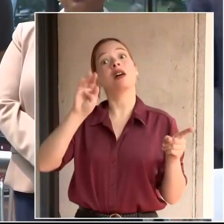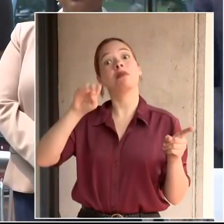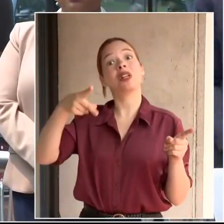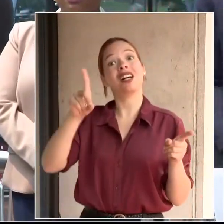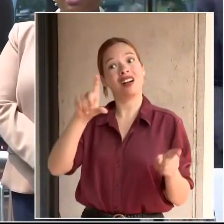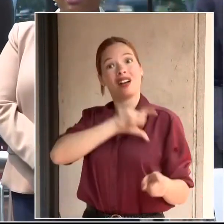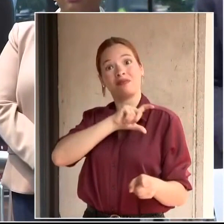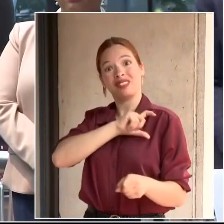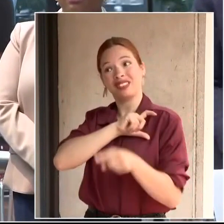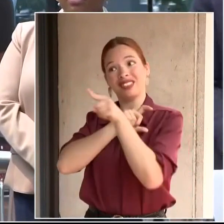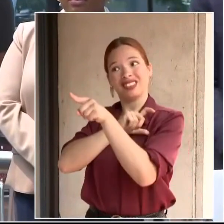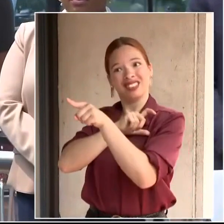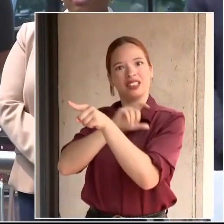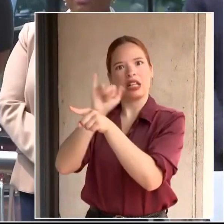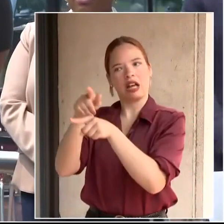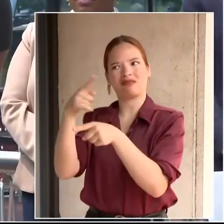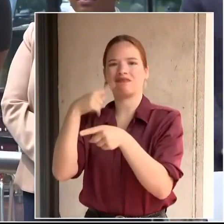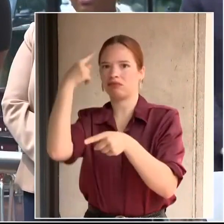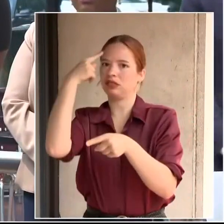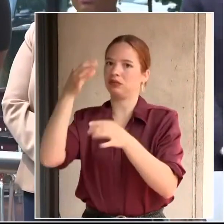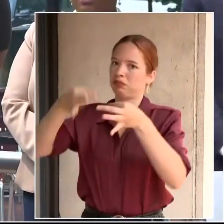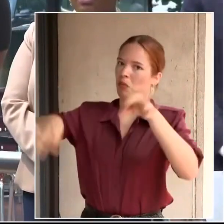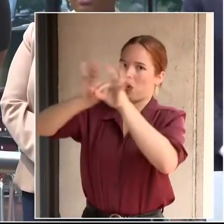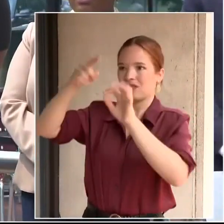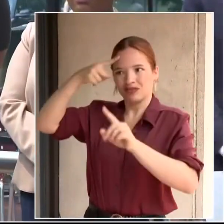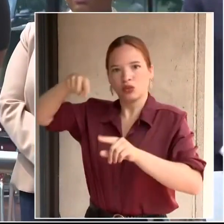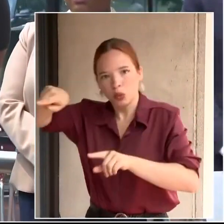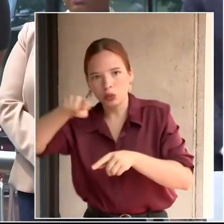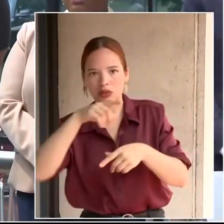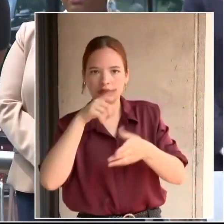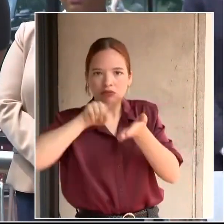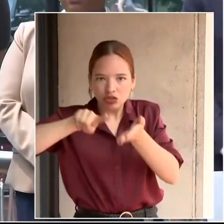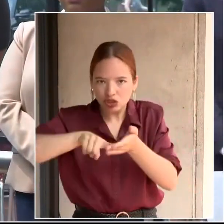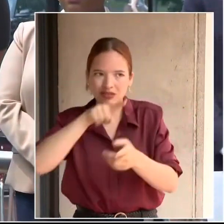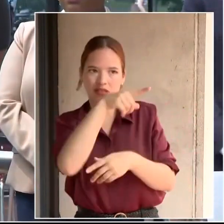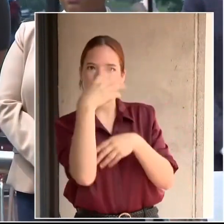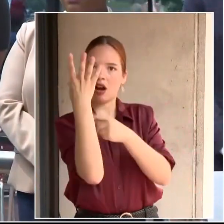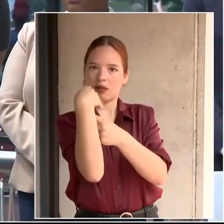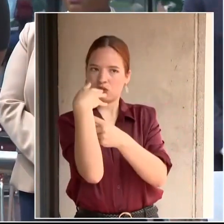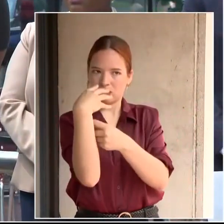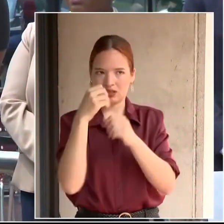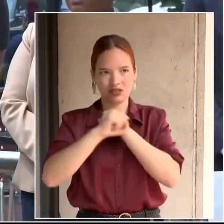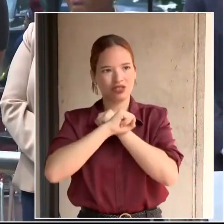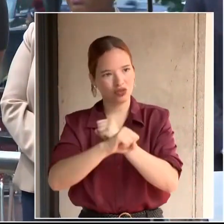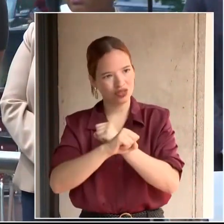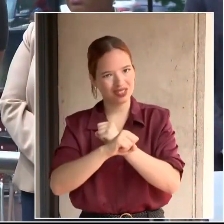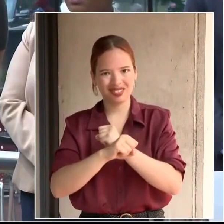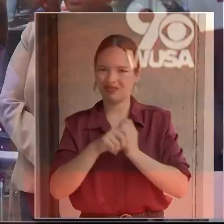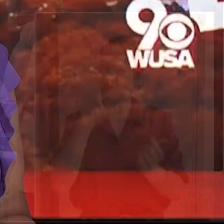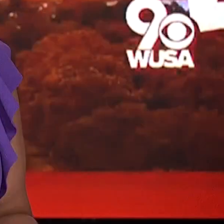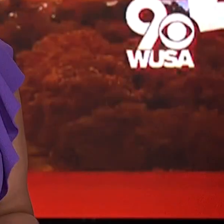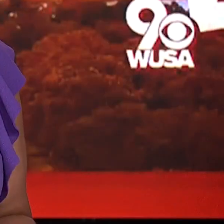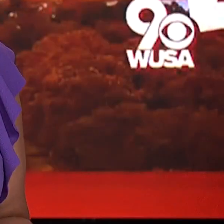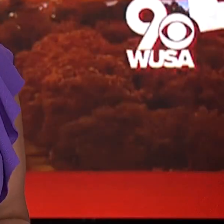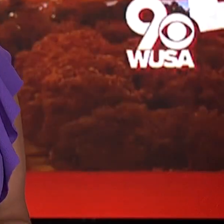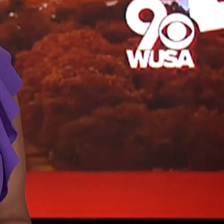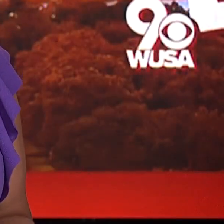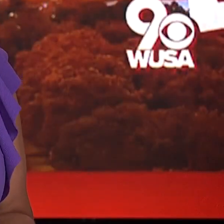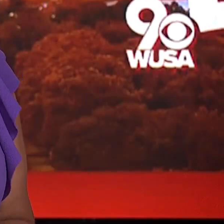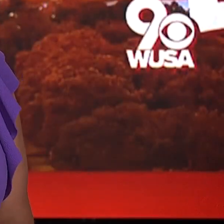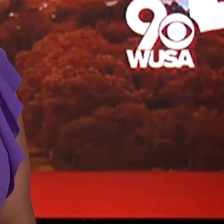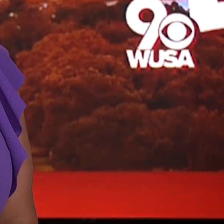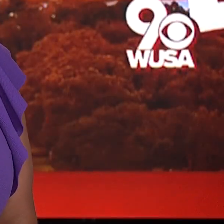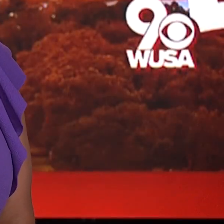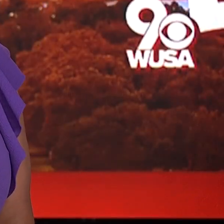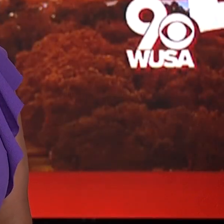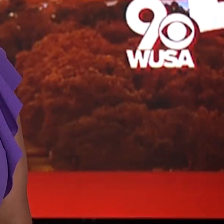in solving crimes and closing cases, and in also deterring crimes. DoorDash is